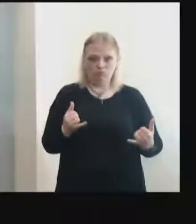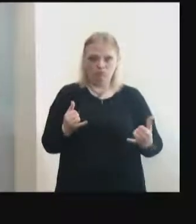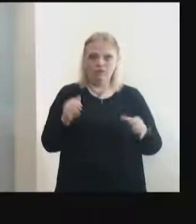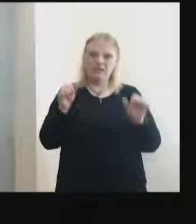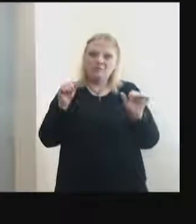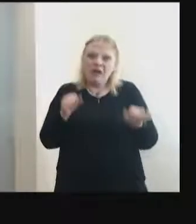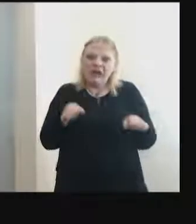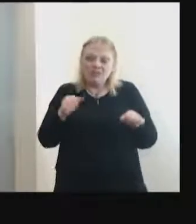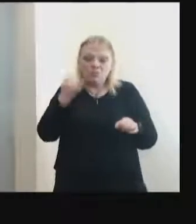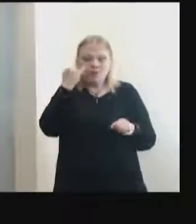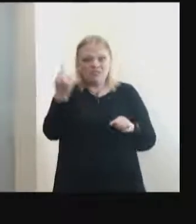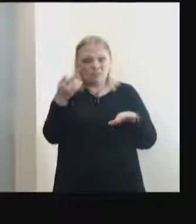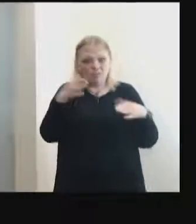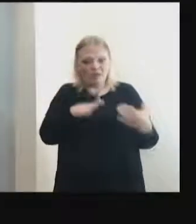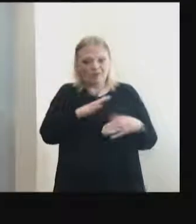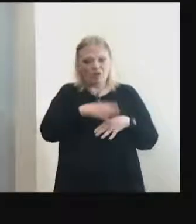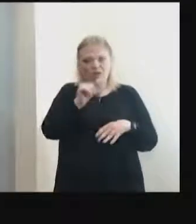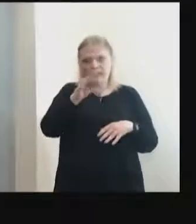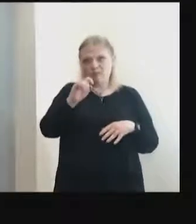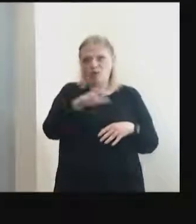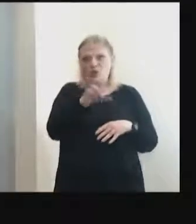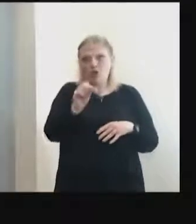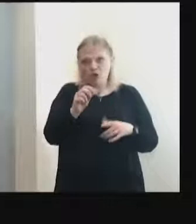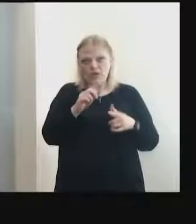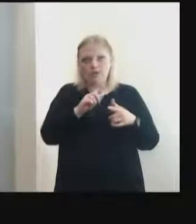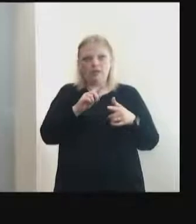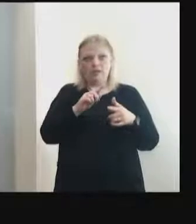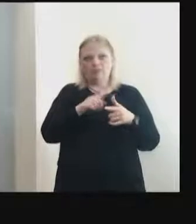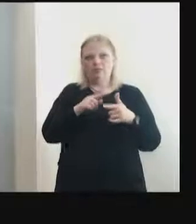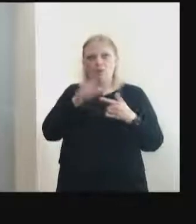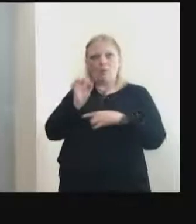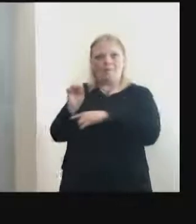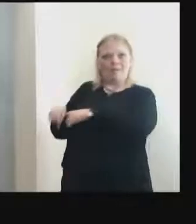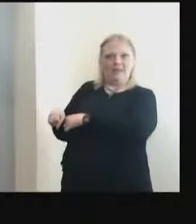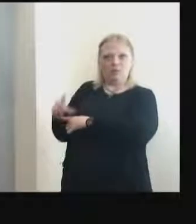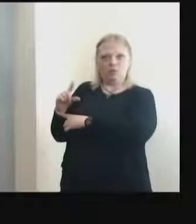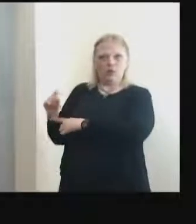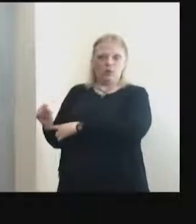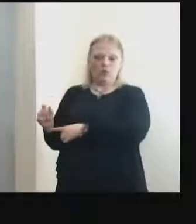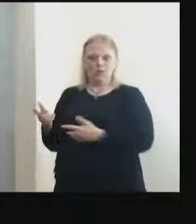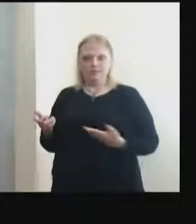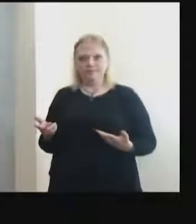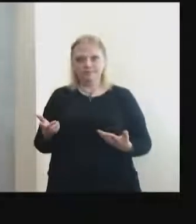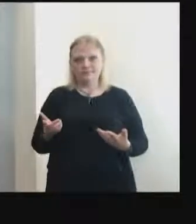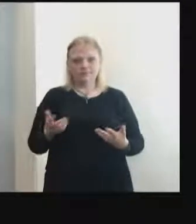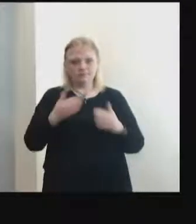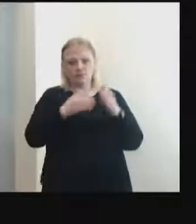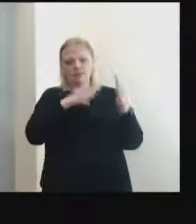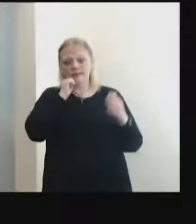perished on April 30th that we'd actually have more people die in the month of April 2021